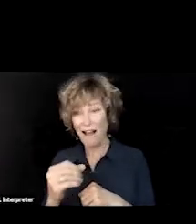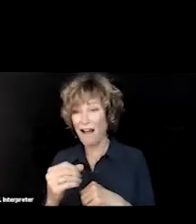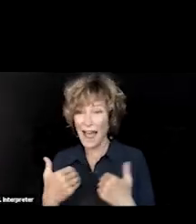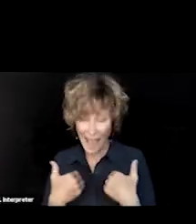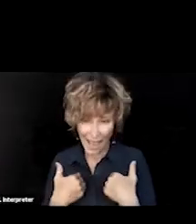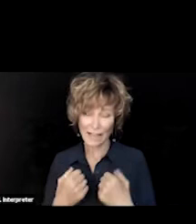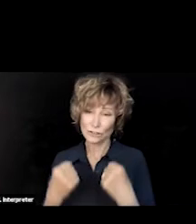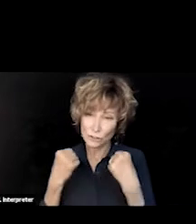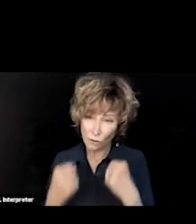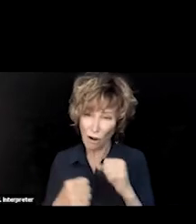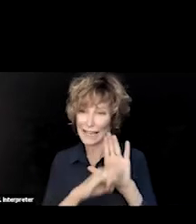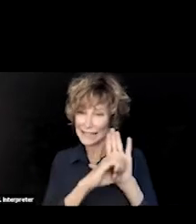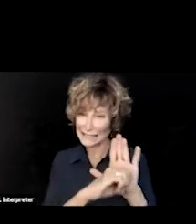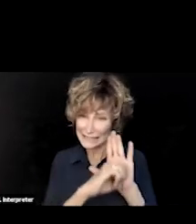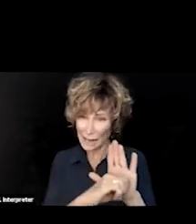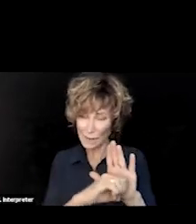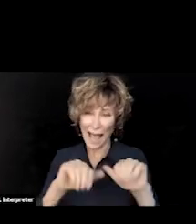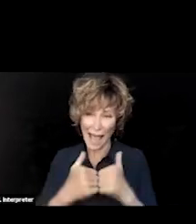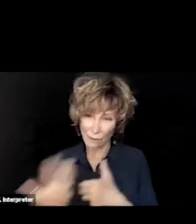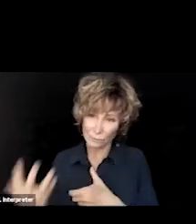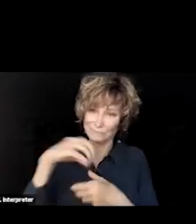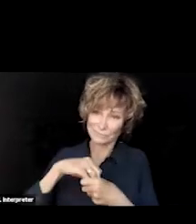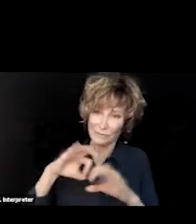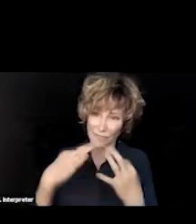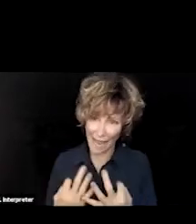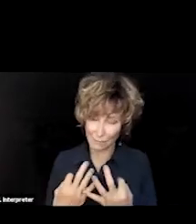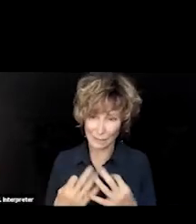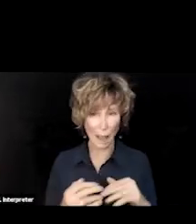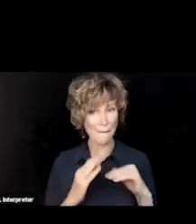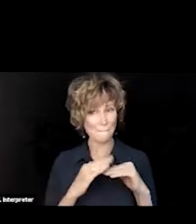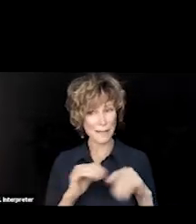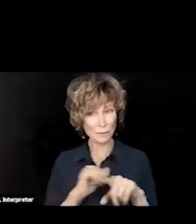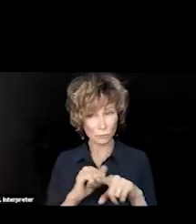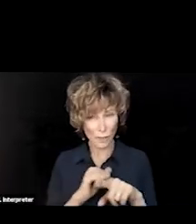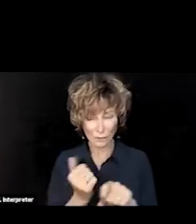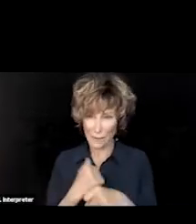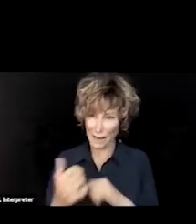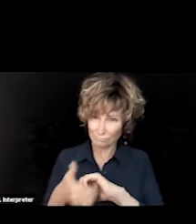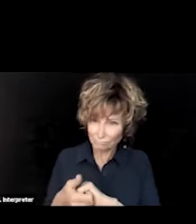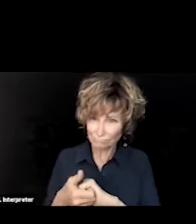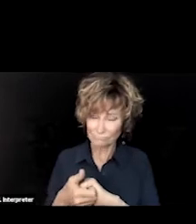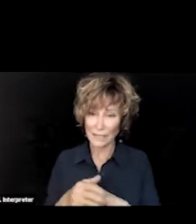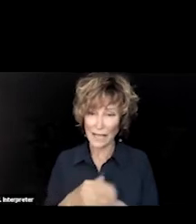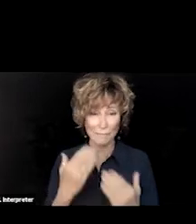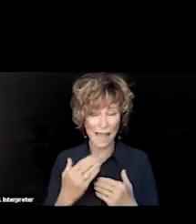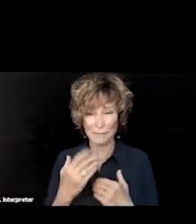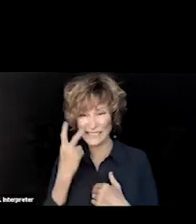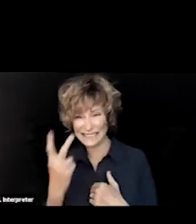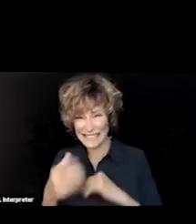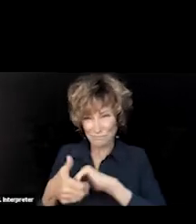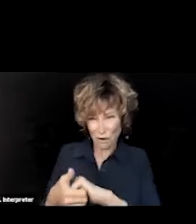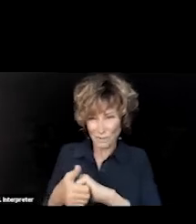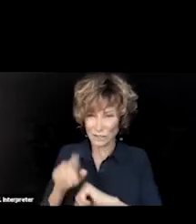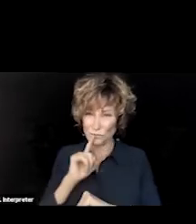to strong examples of family engagement. They've received minimal training on building partnerships, and they may not see partnership as